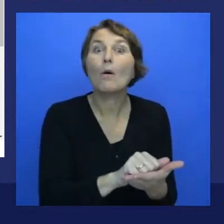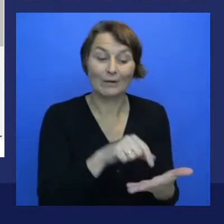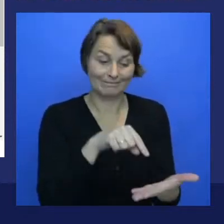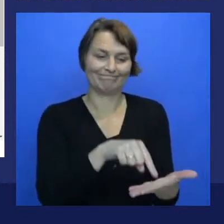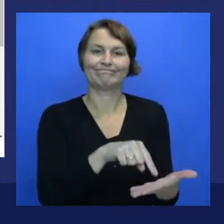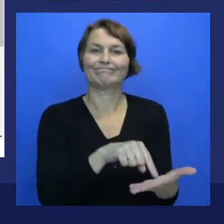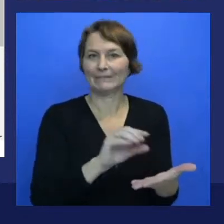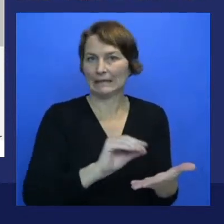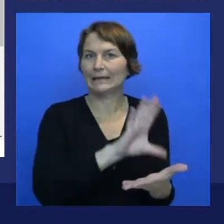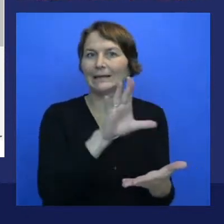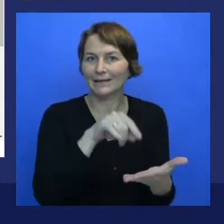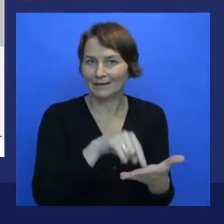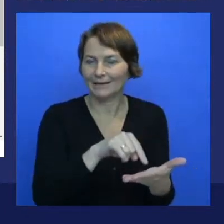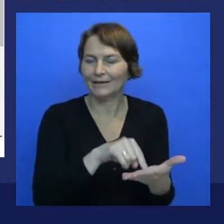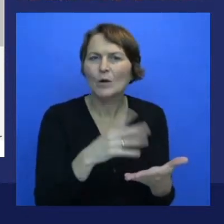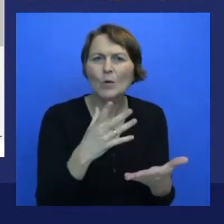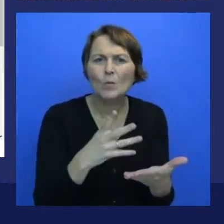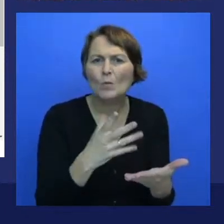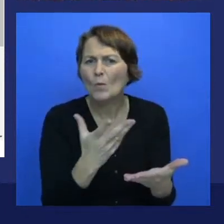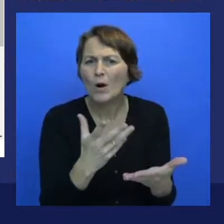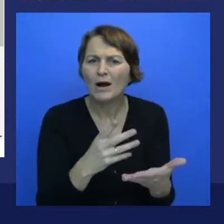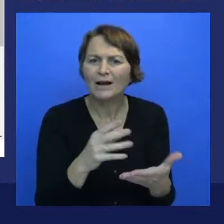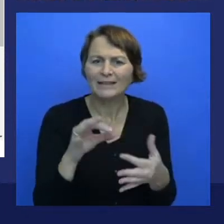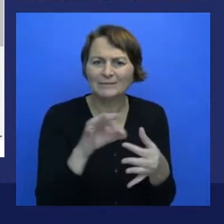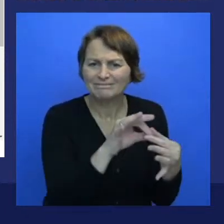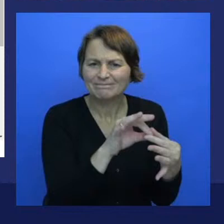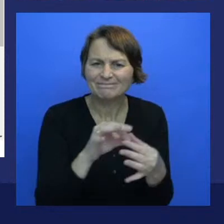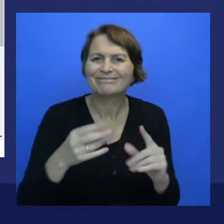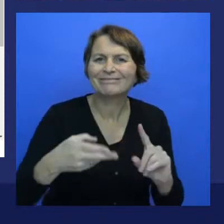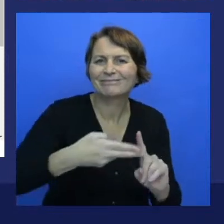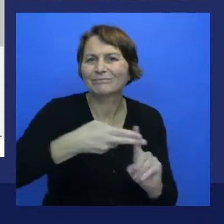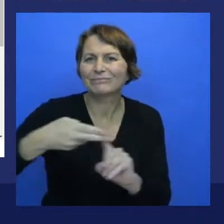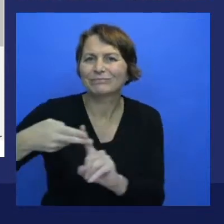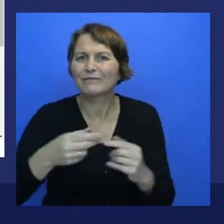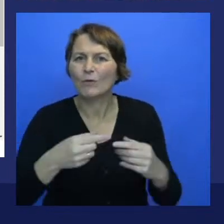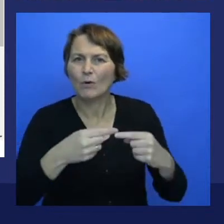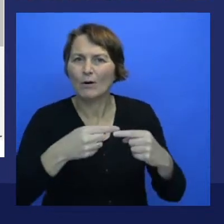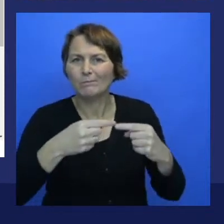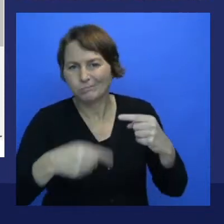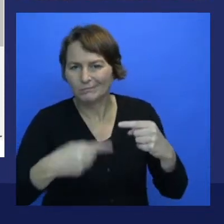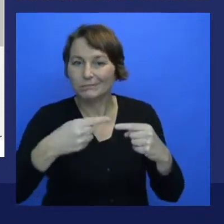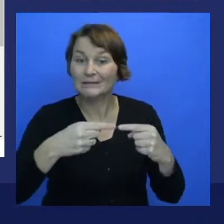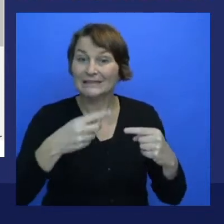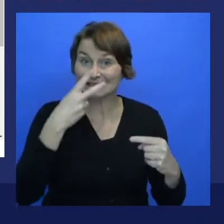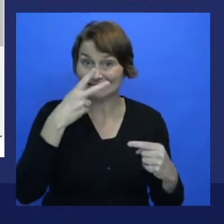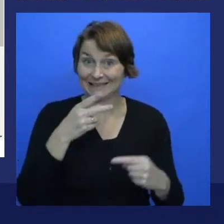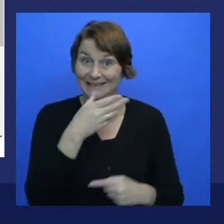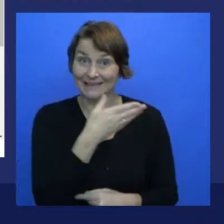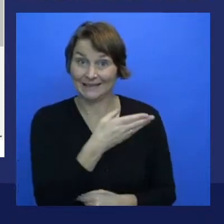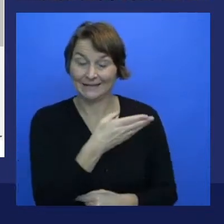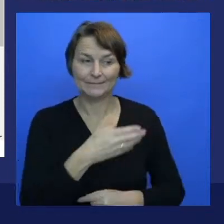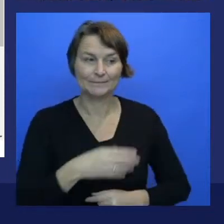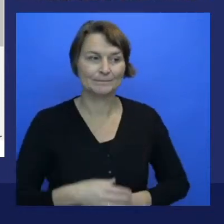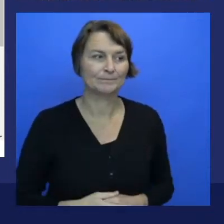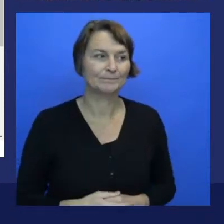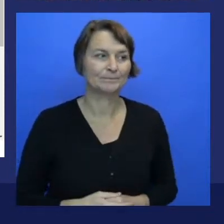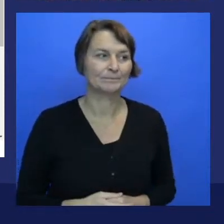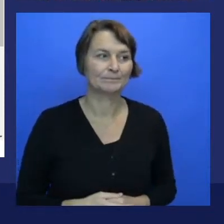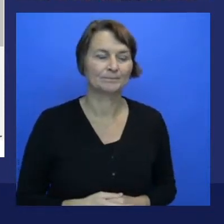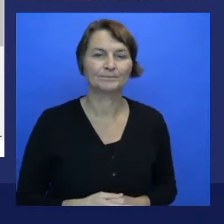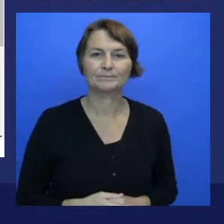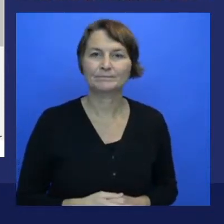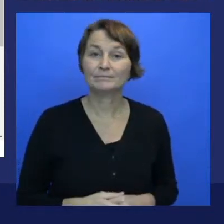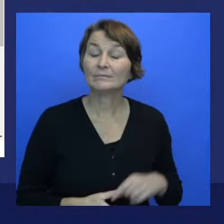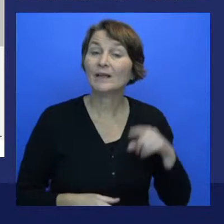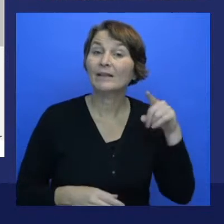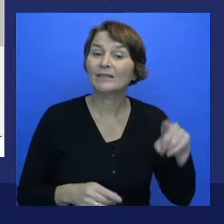type of contribution it has to the anomaly. So for example, in this case, when you see this delta ratio says that